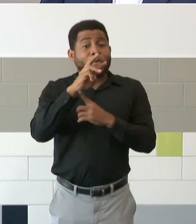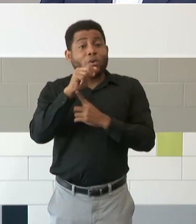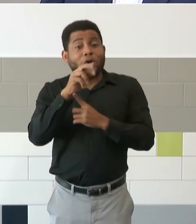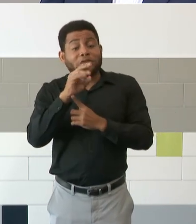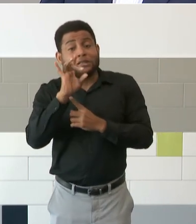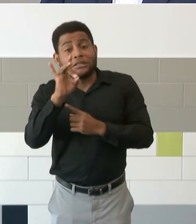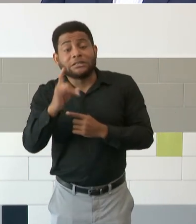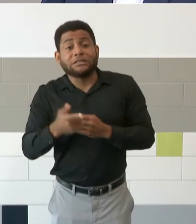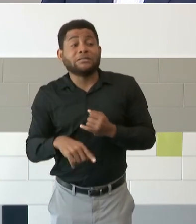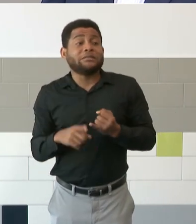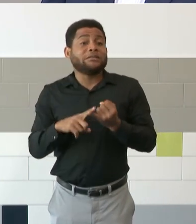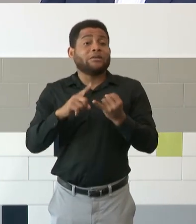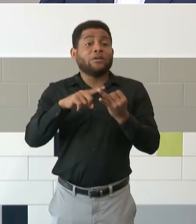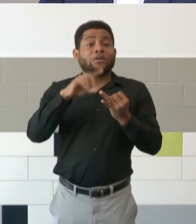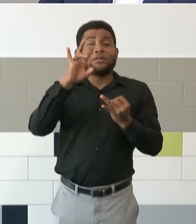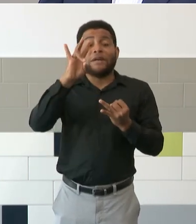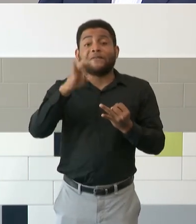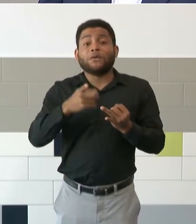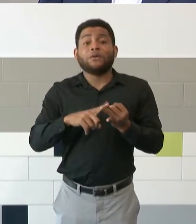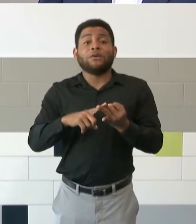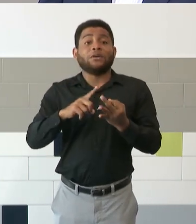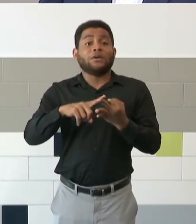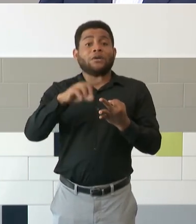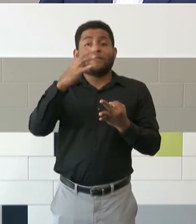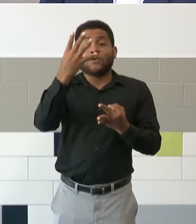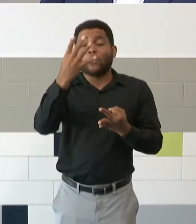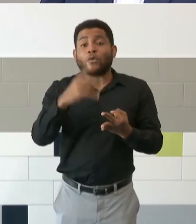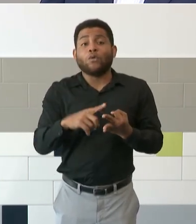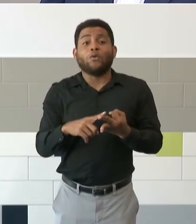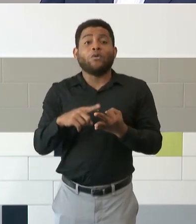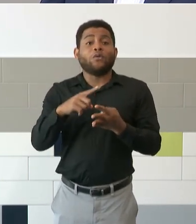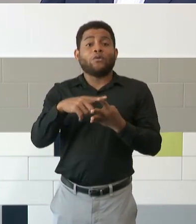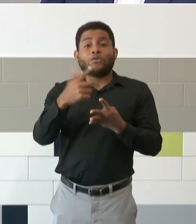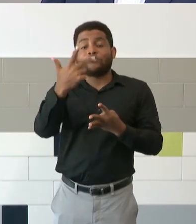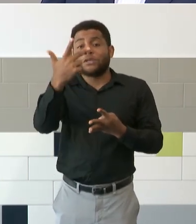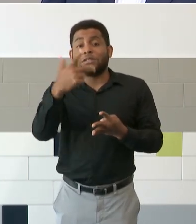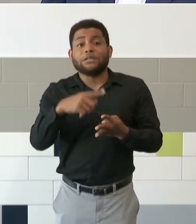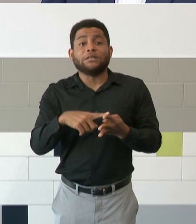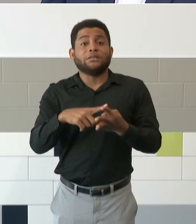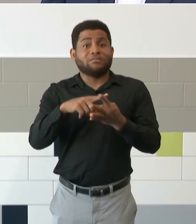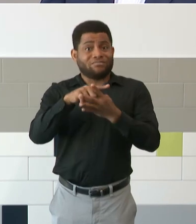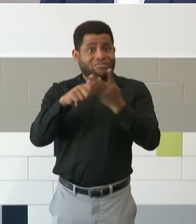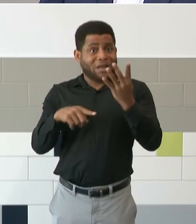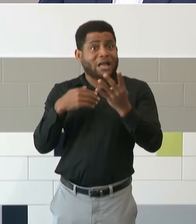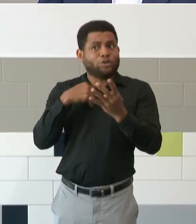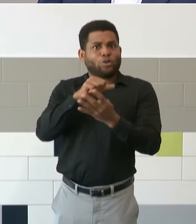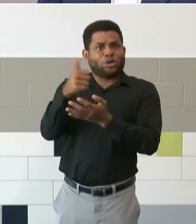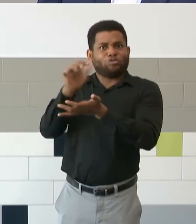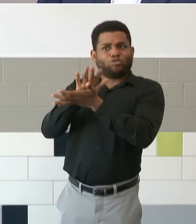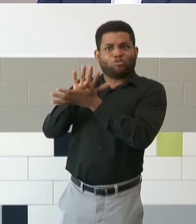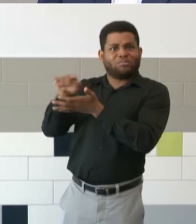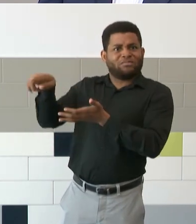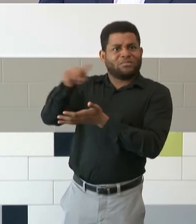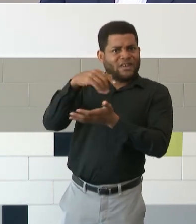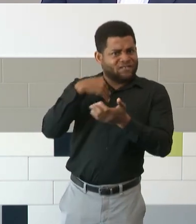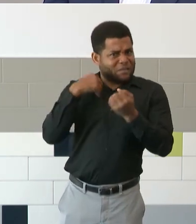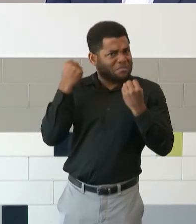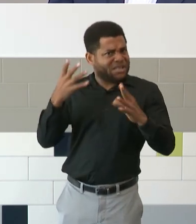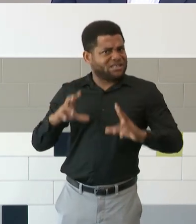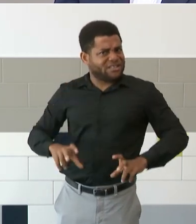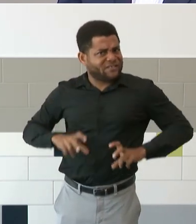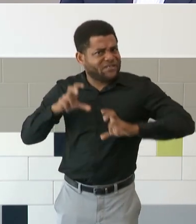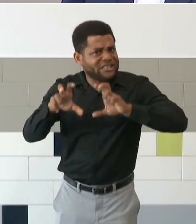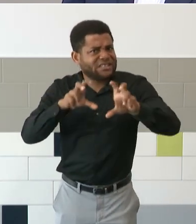in Ward 4, and Francis Stevens, in addition to significant work across the portfolio. Thanks to the mayor's investment, almost $10